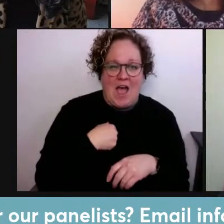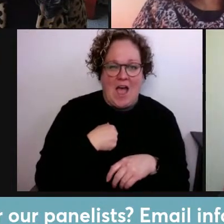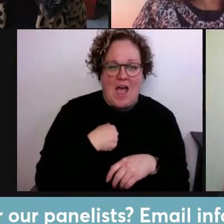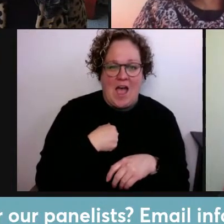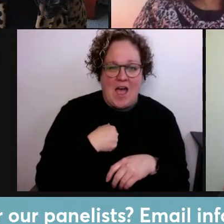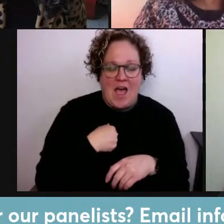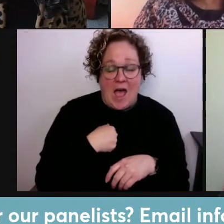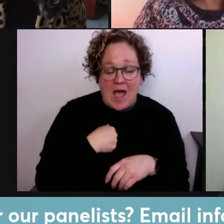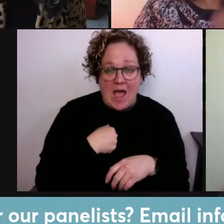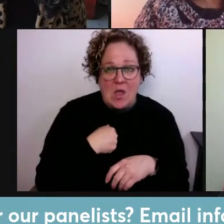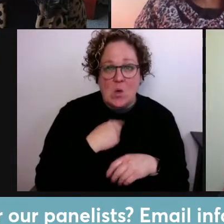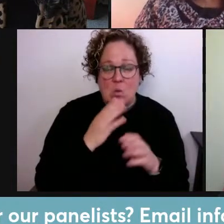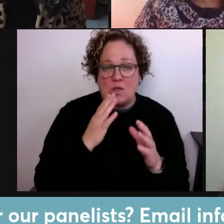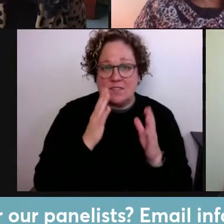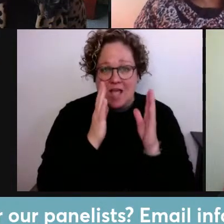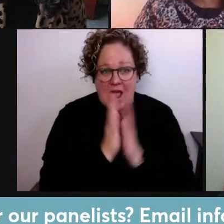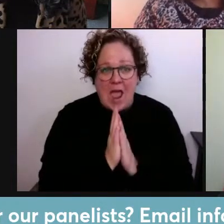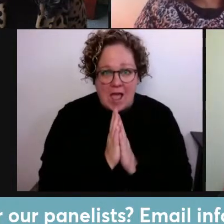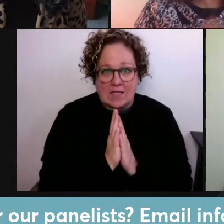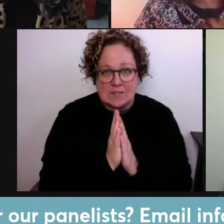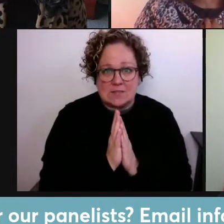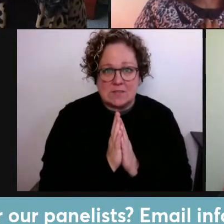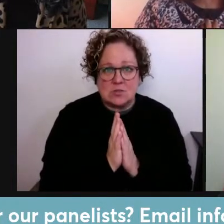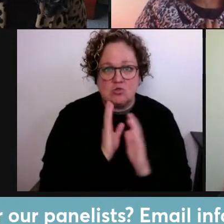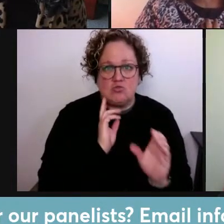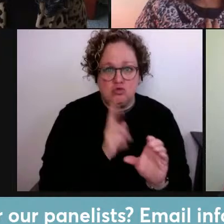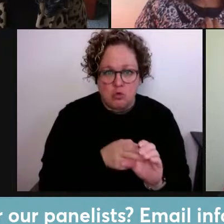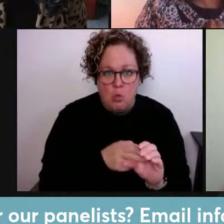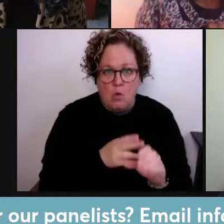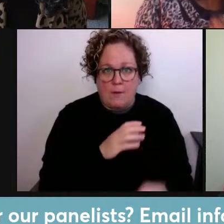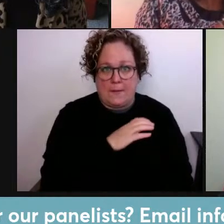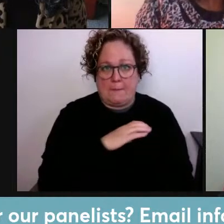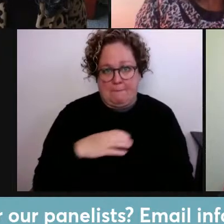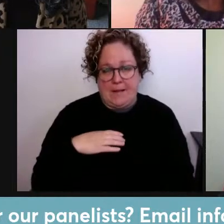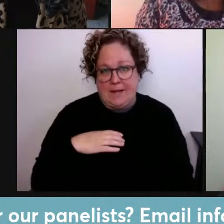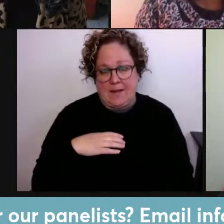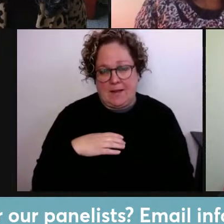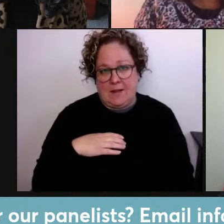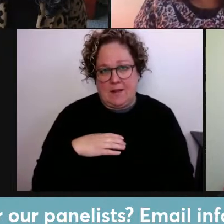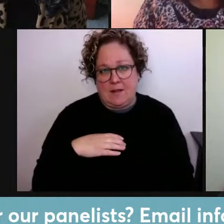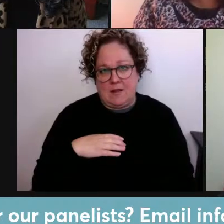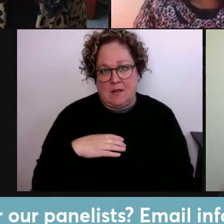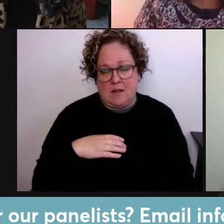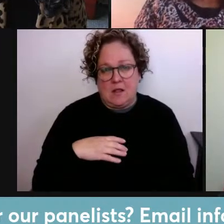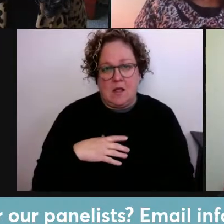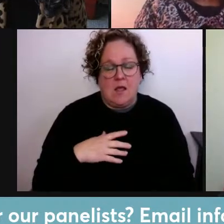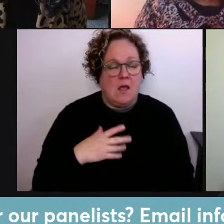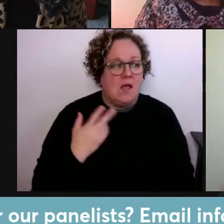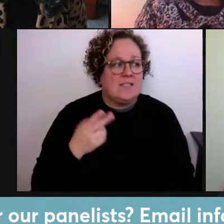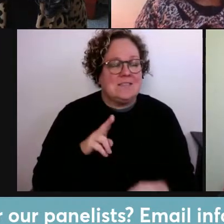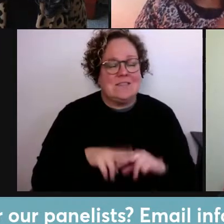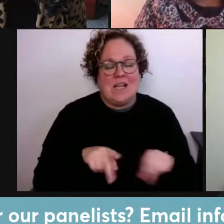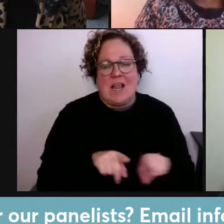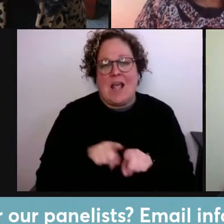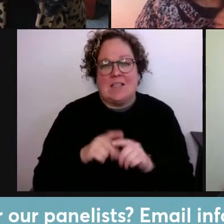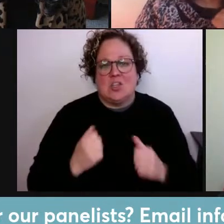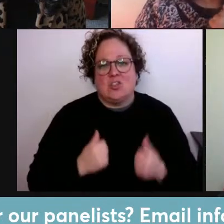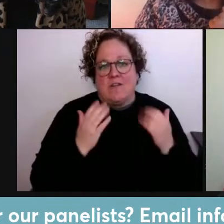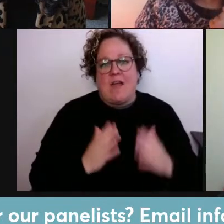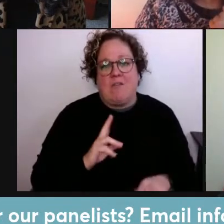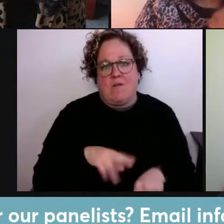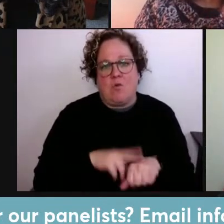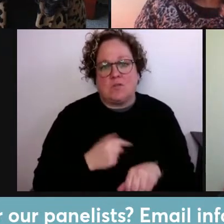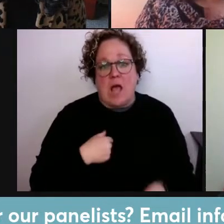I was asked to be on a committee. I thought, as, you know, sitting as a survivor, of course, I thought